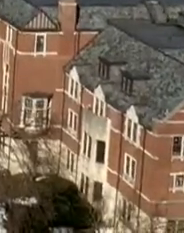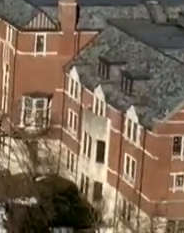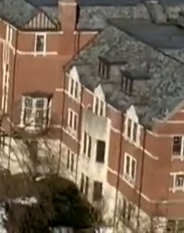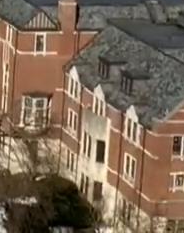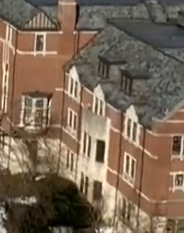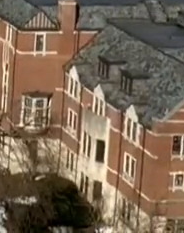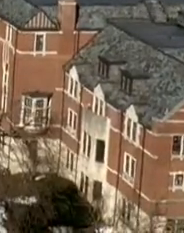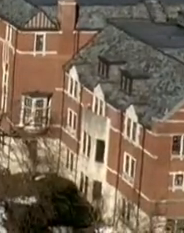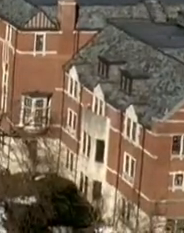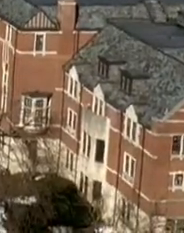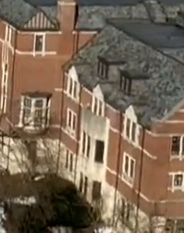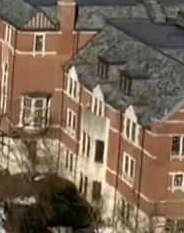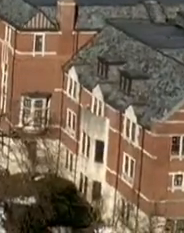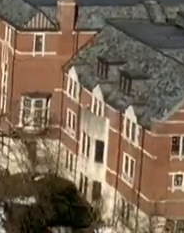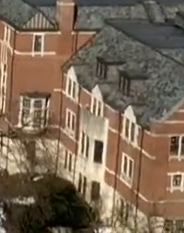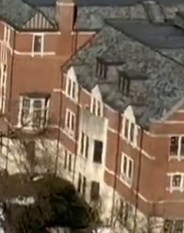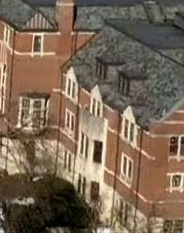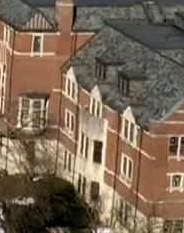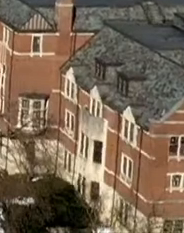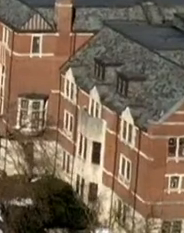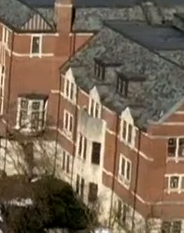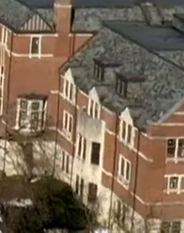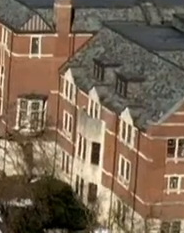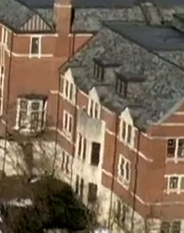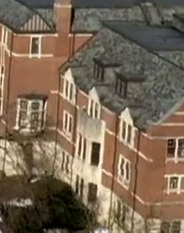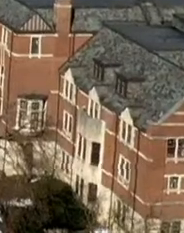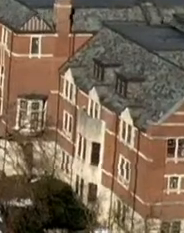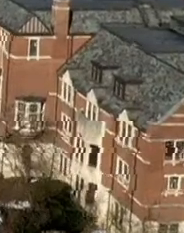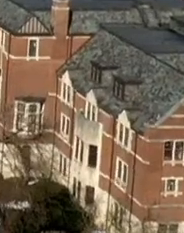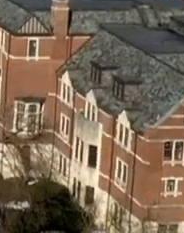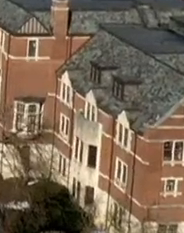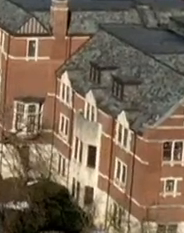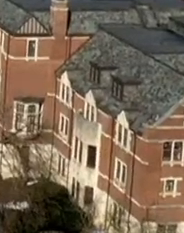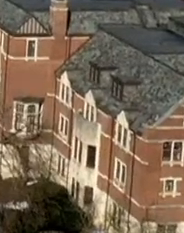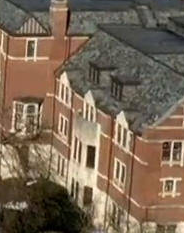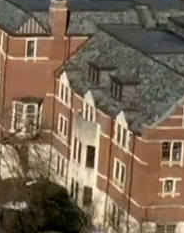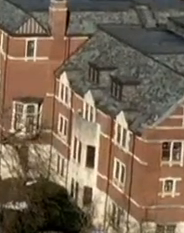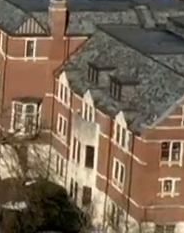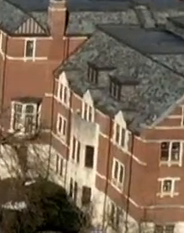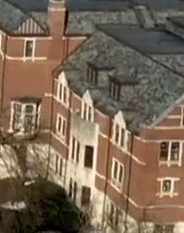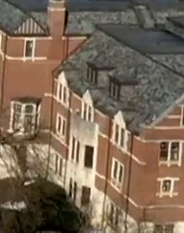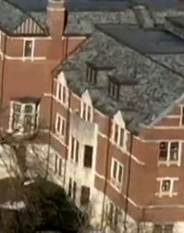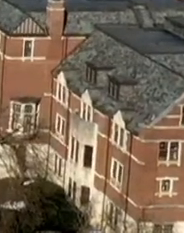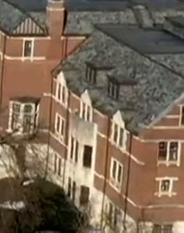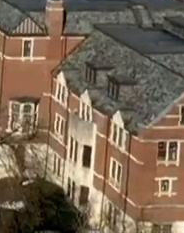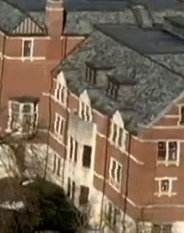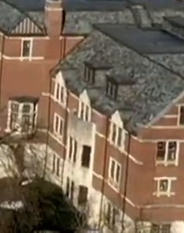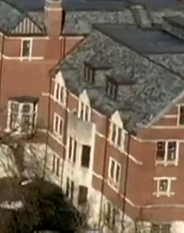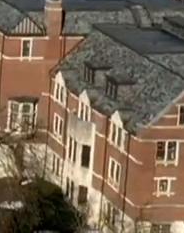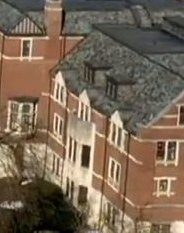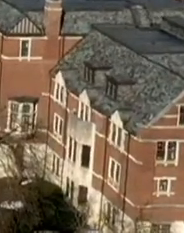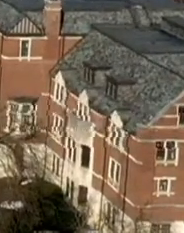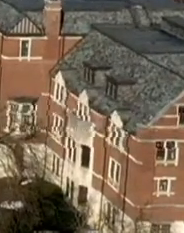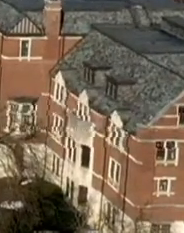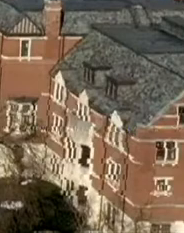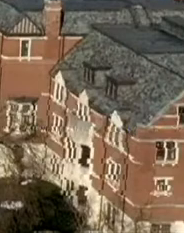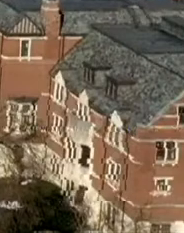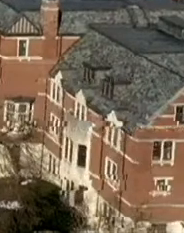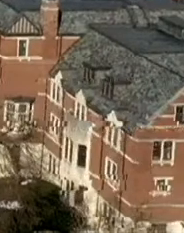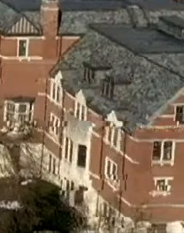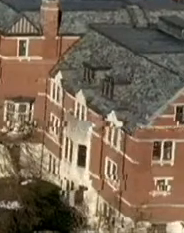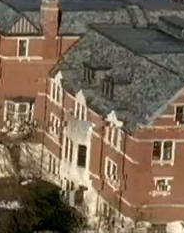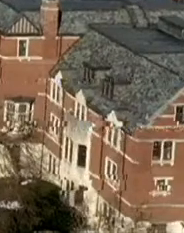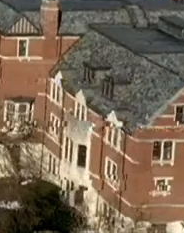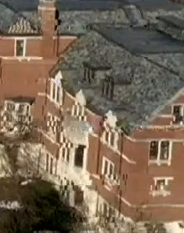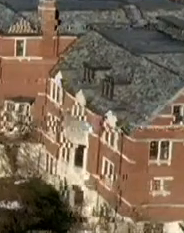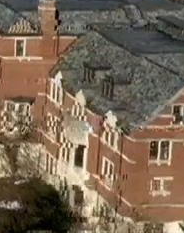floor. And the new thing I wanna try some more is the same mistake I